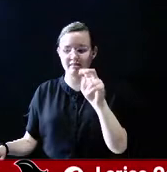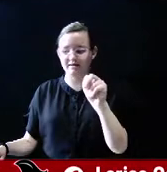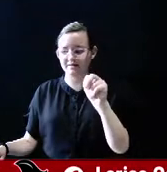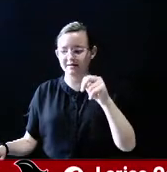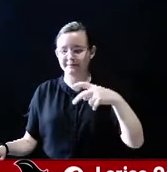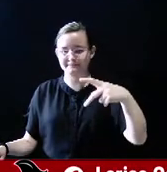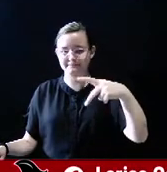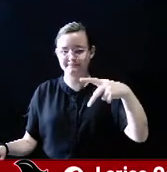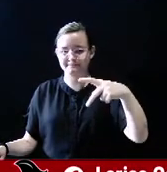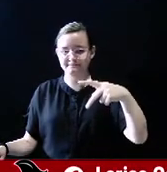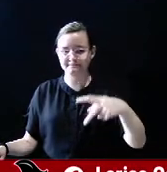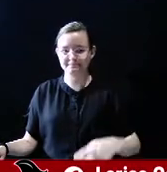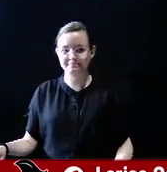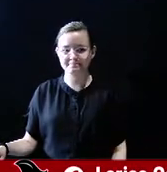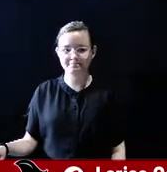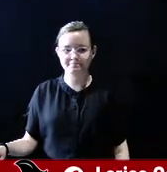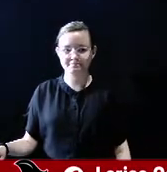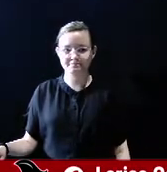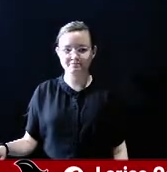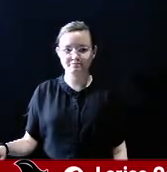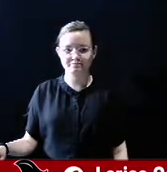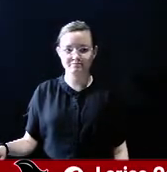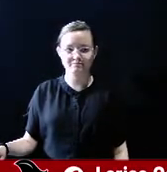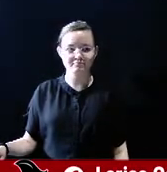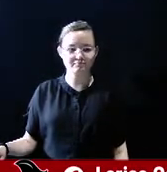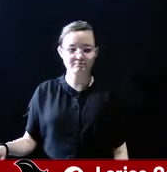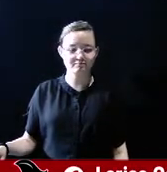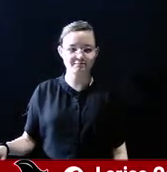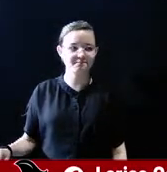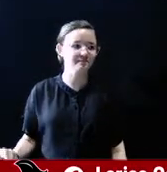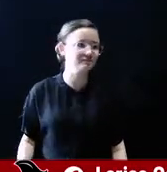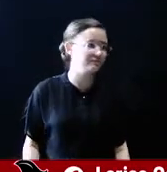Dylan Chase Petrie.